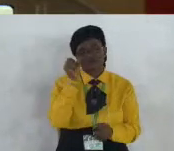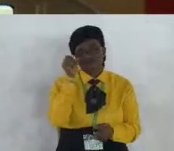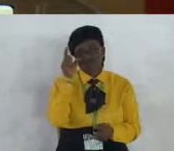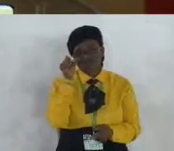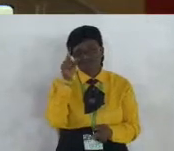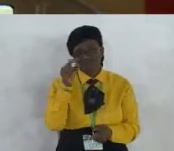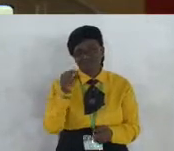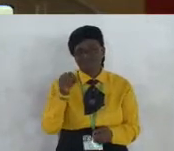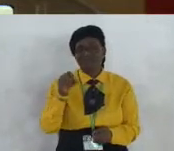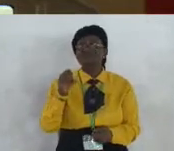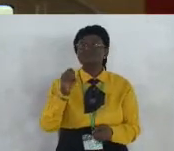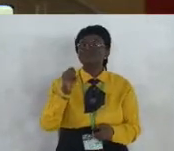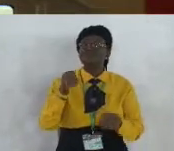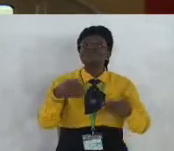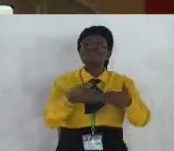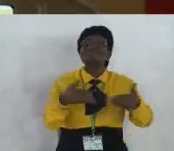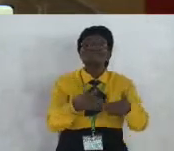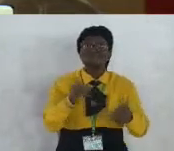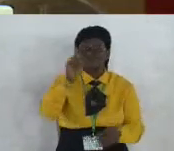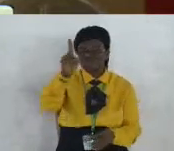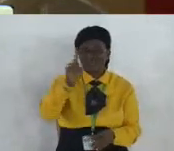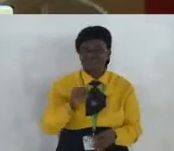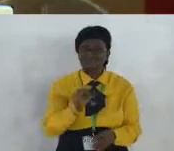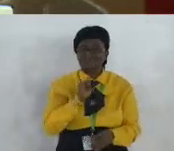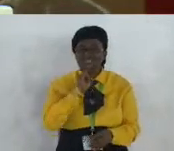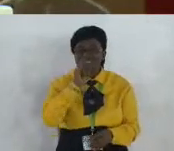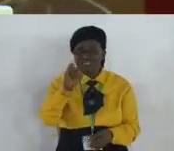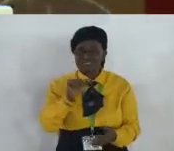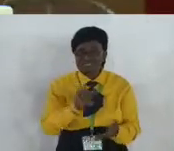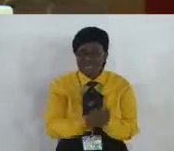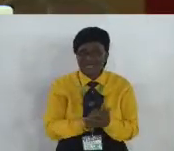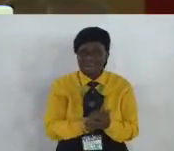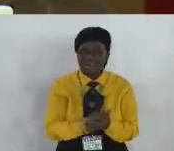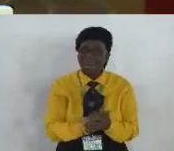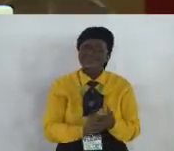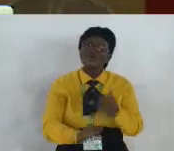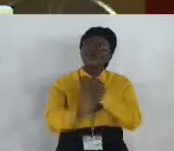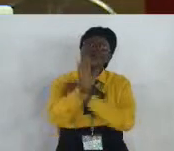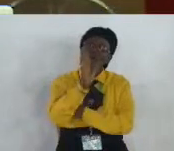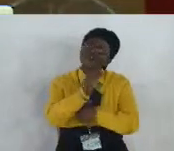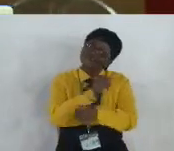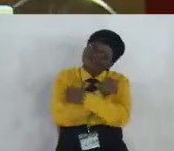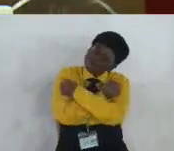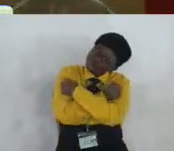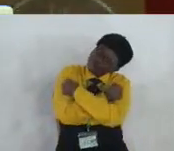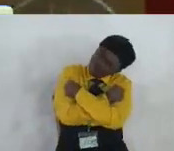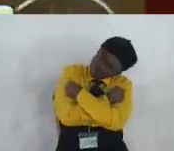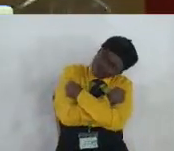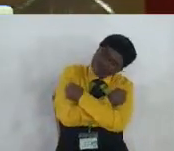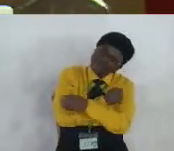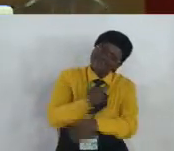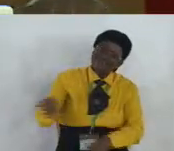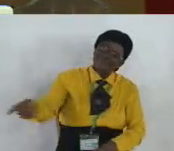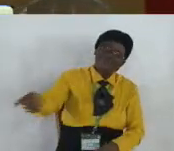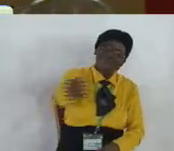Equation one is that God loves you